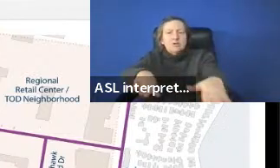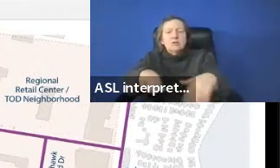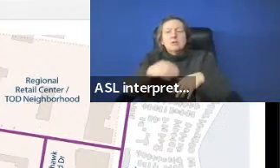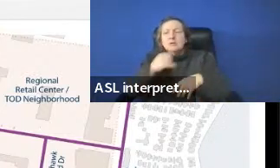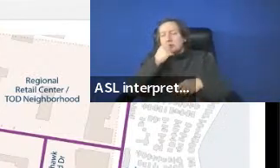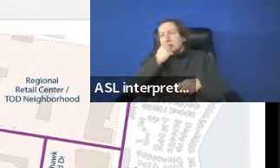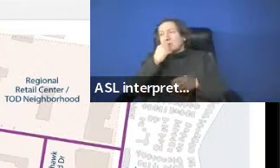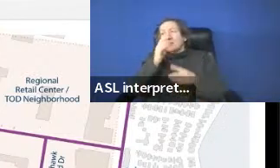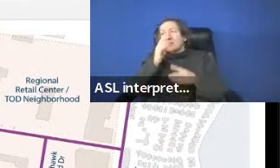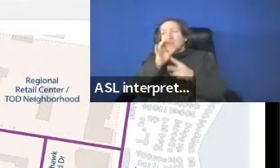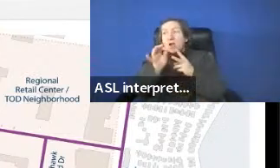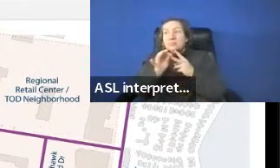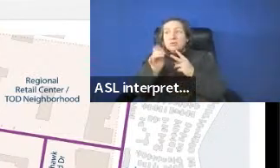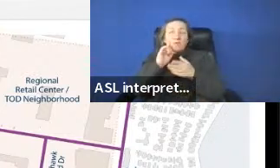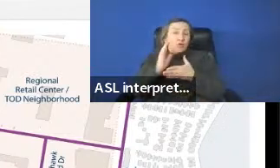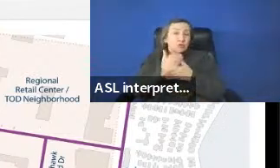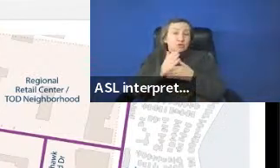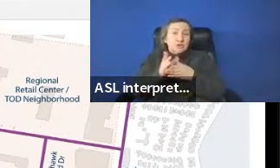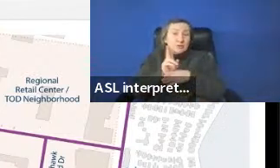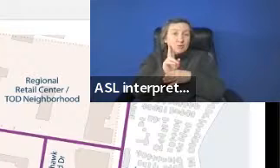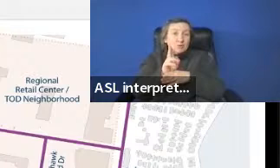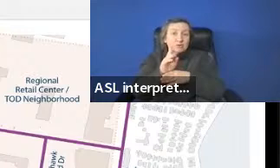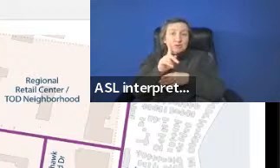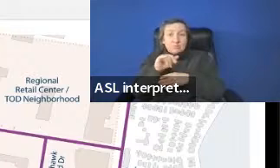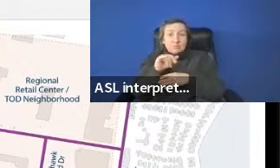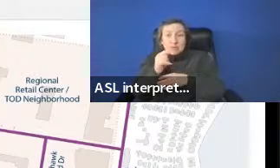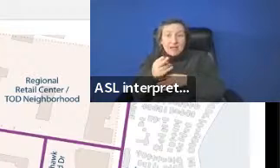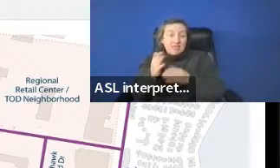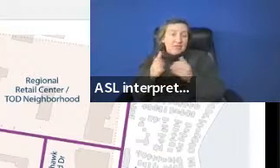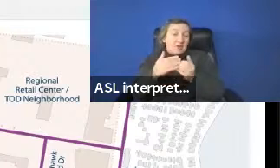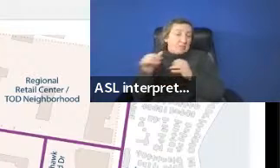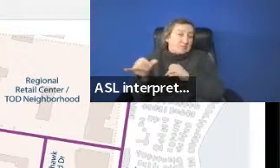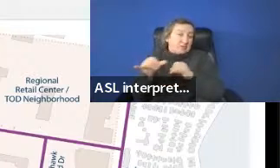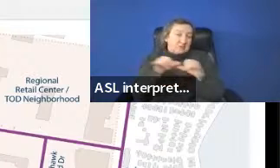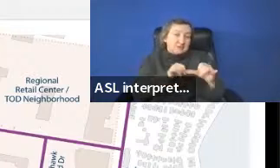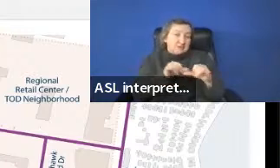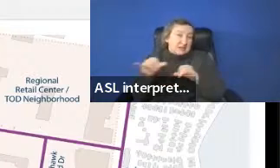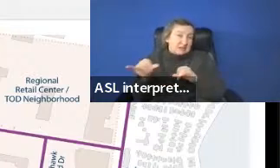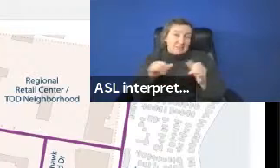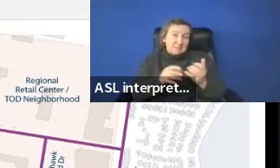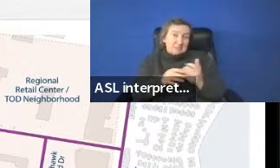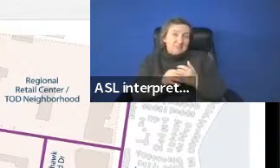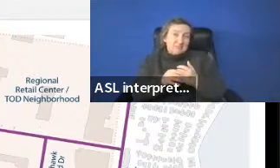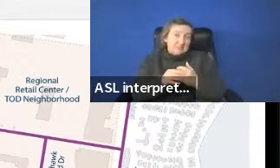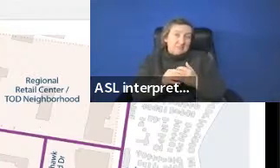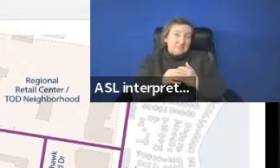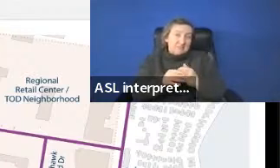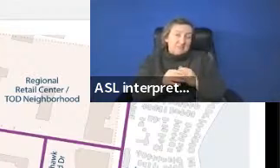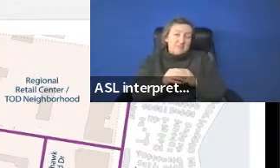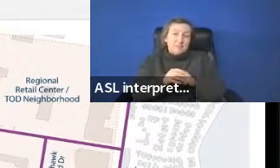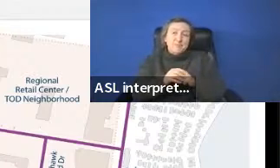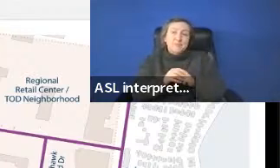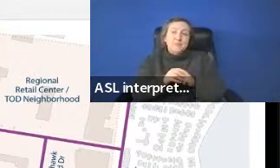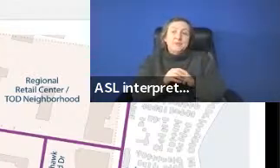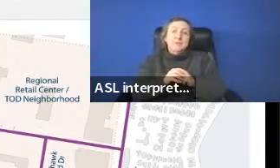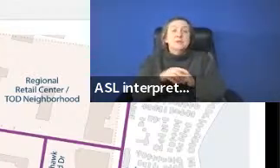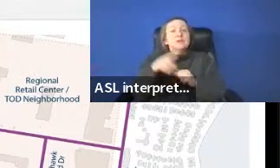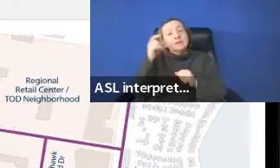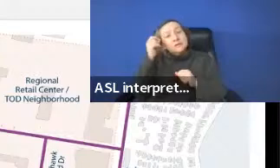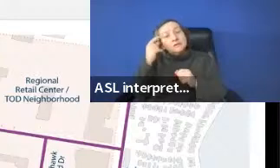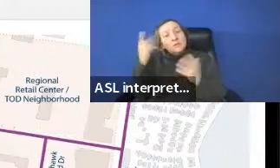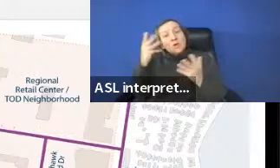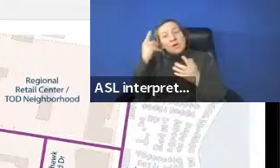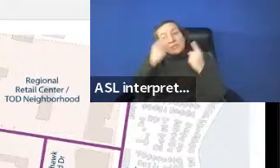The options for the shared use path are all fairly similar. Okay. One thing though to consider with the